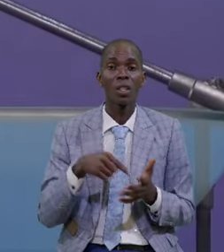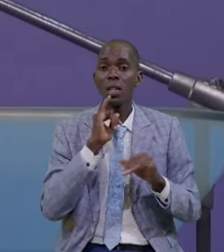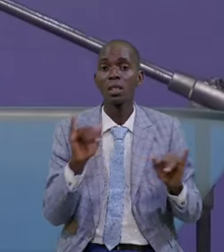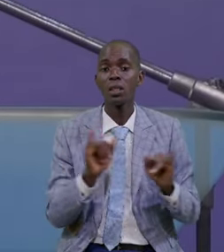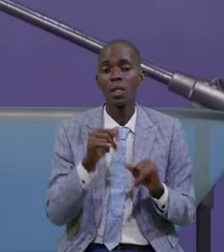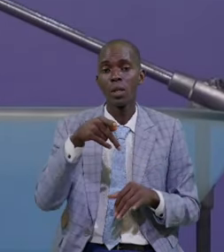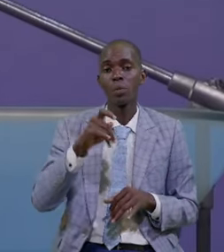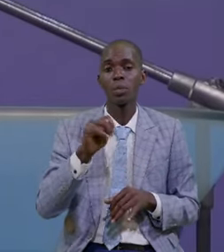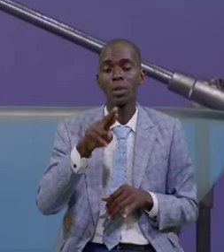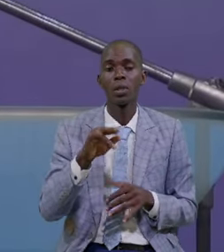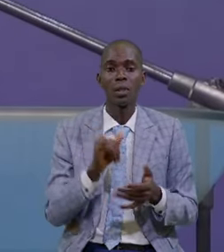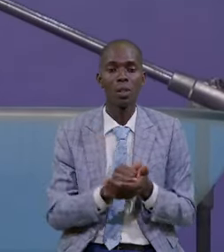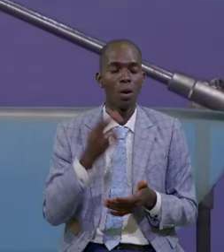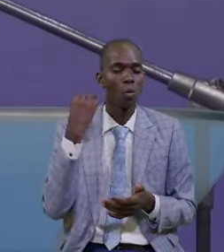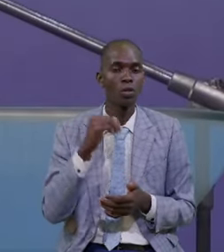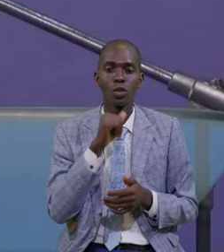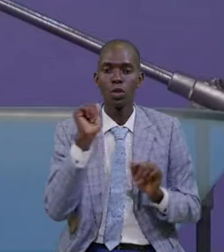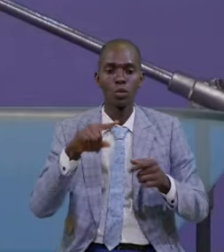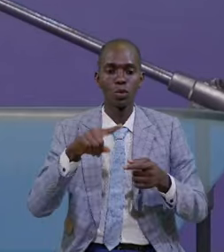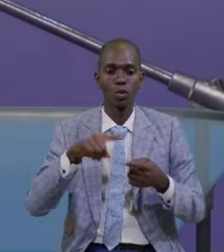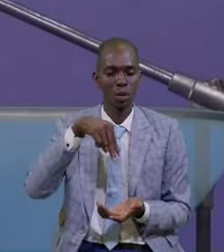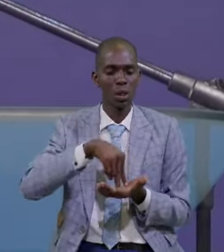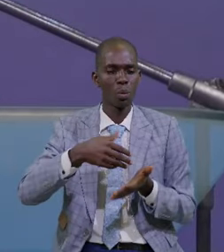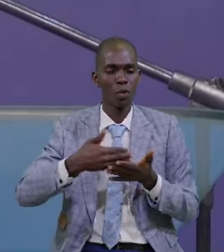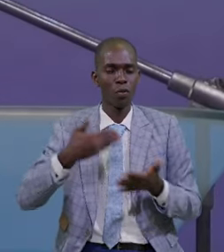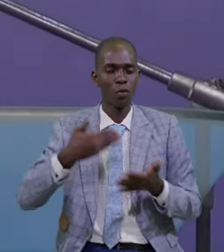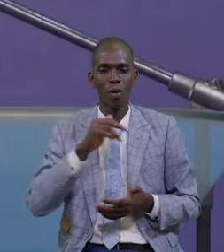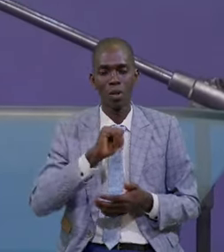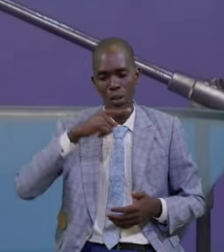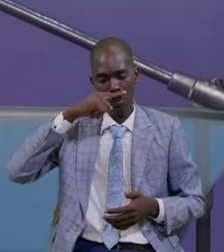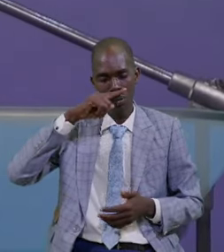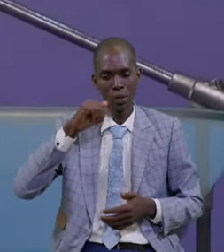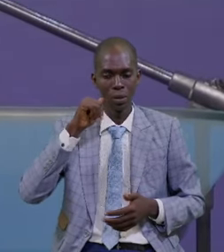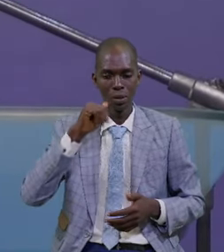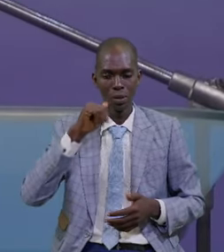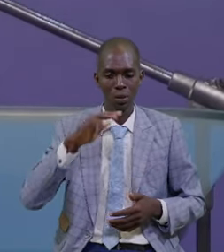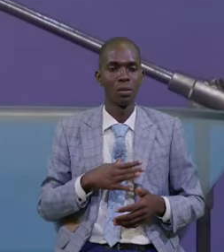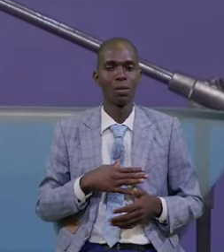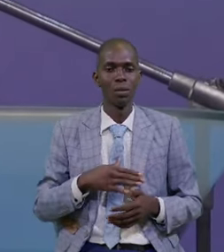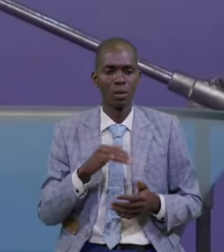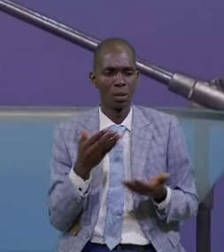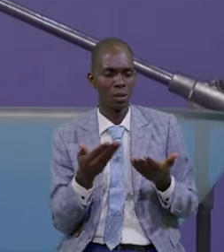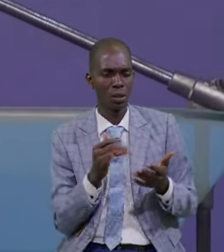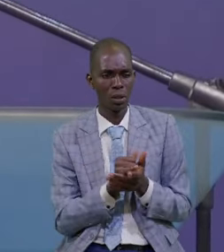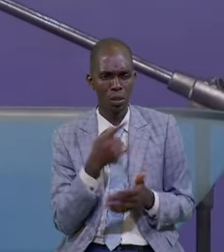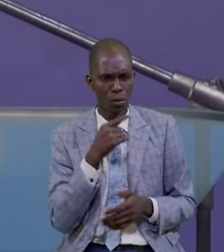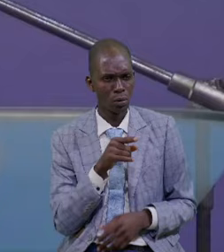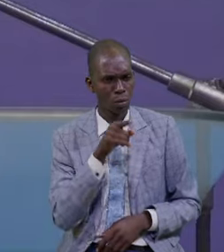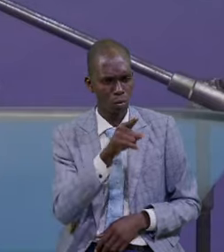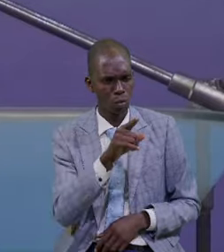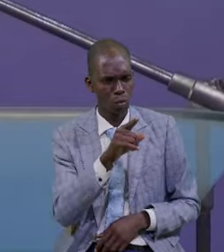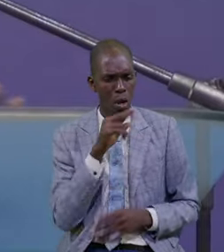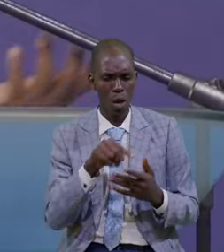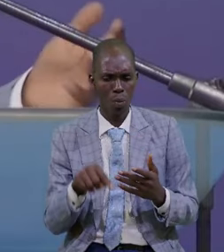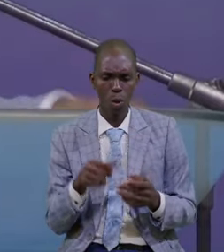not stand before a single lady, a maid, that said, are you not one of them?